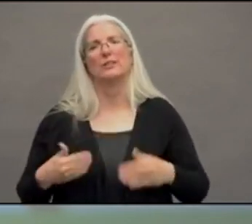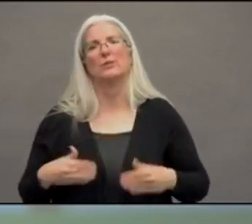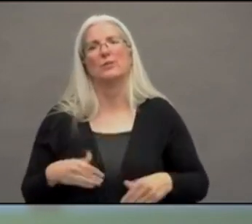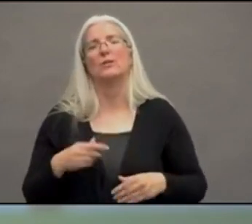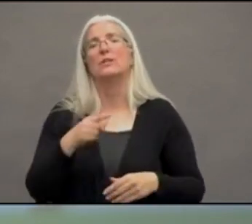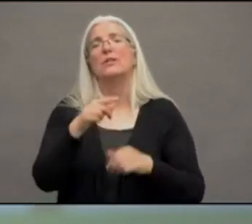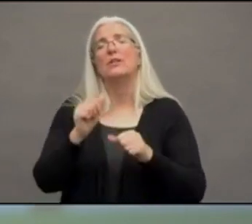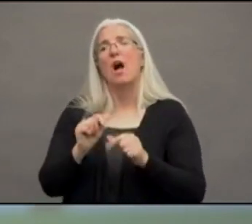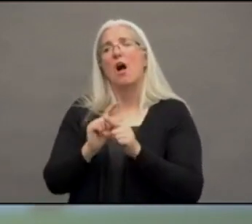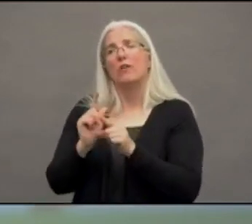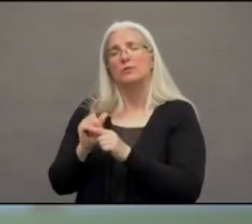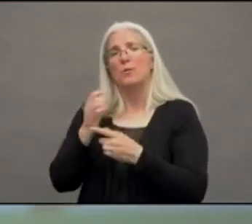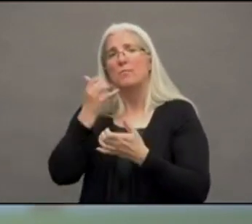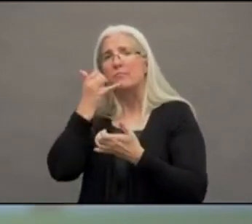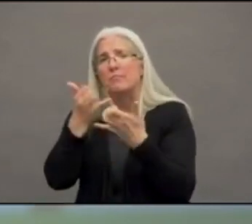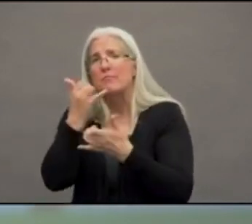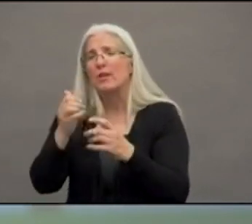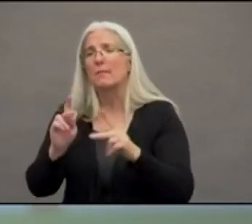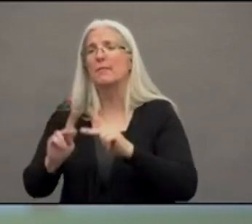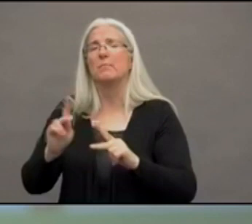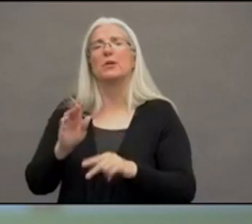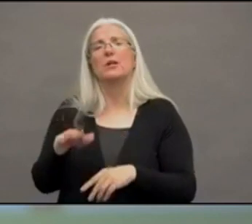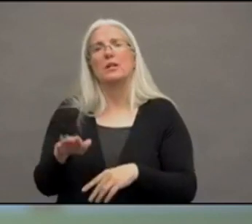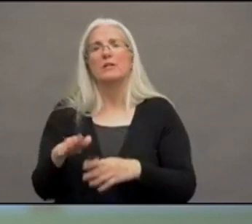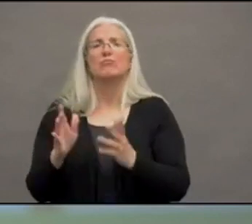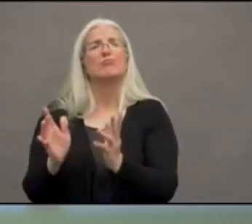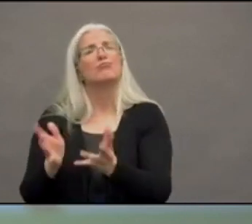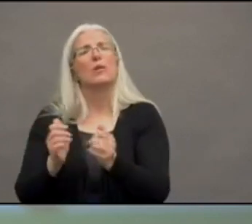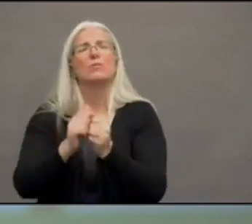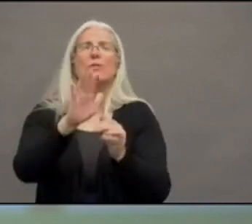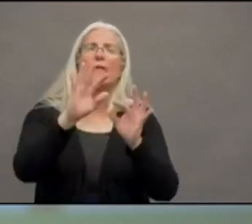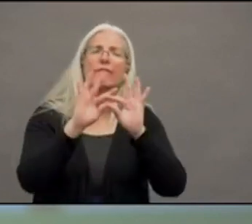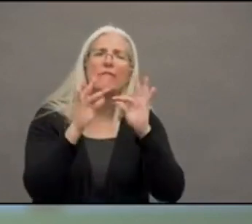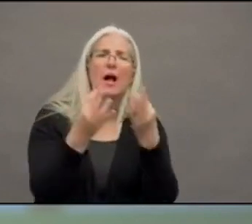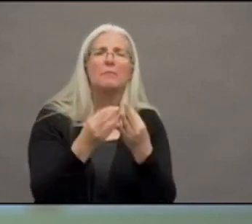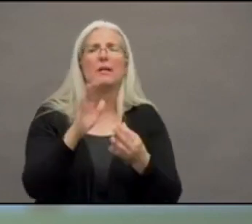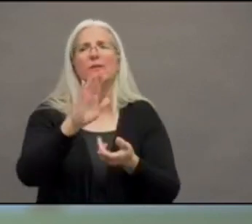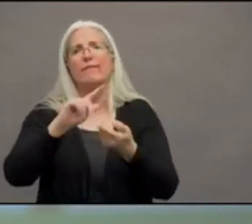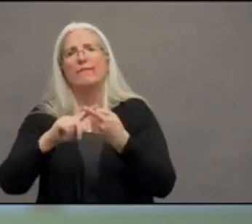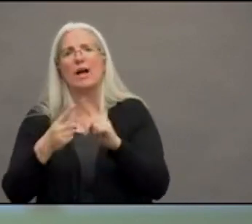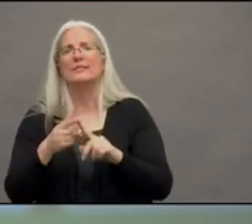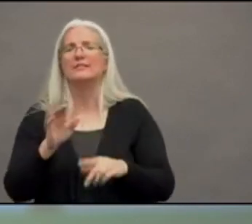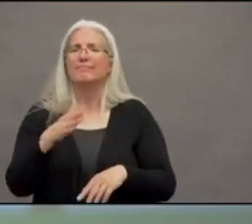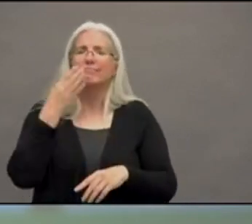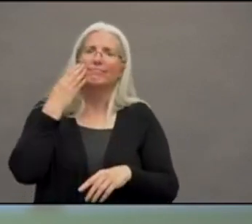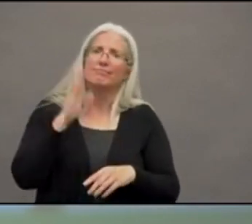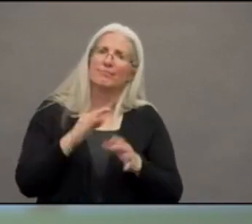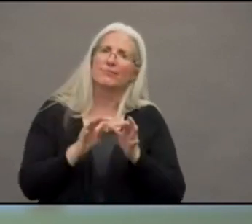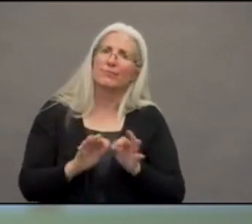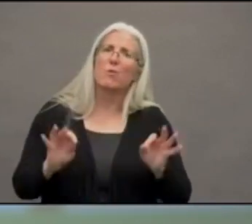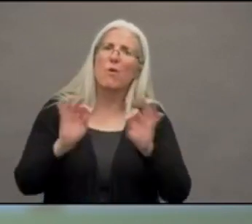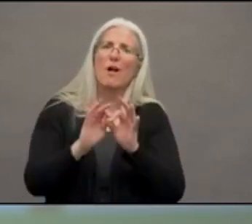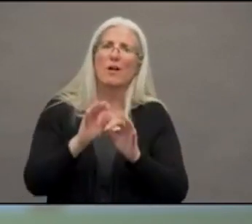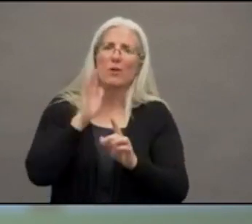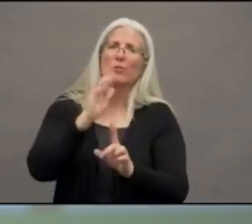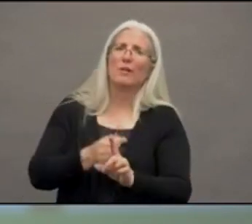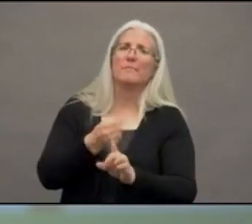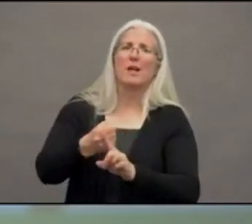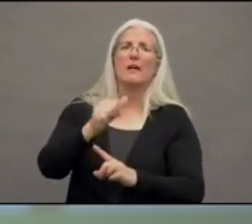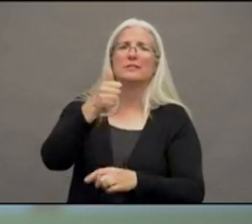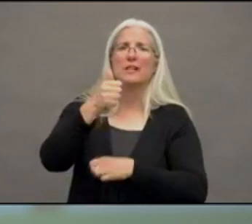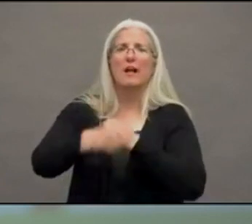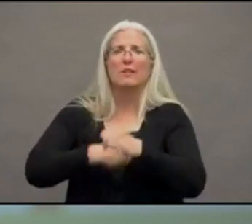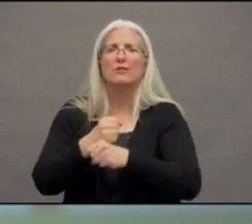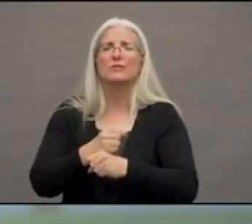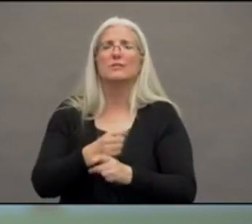friends, talk to your family about why it's so important that we all get counted this year. Another thing that